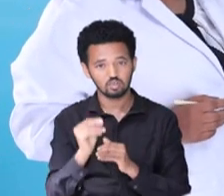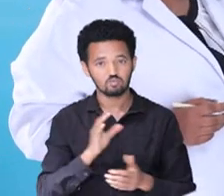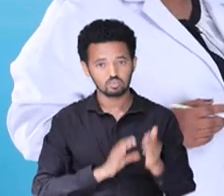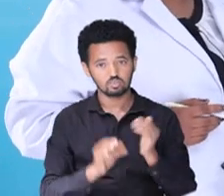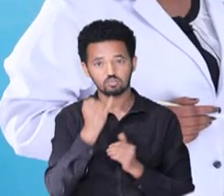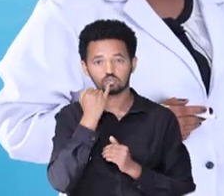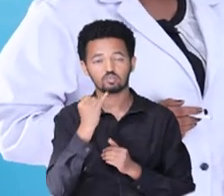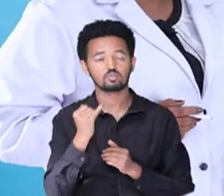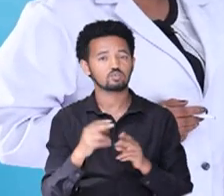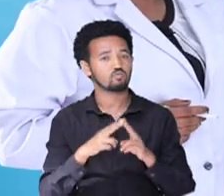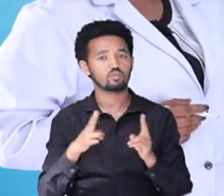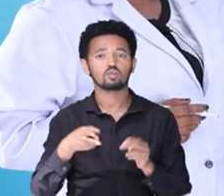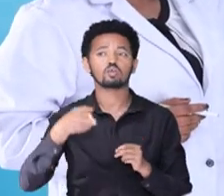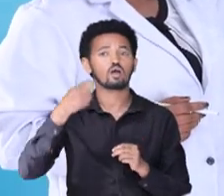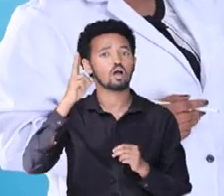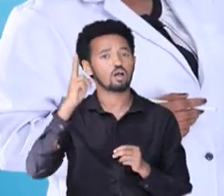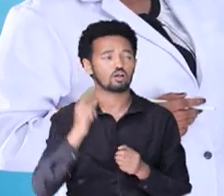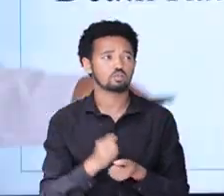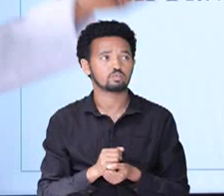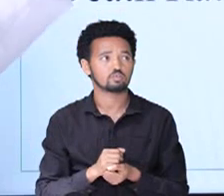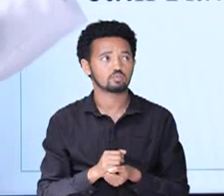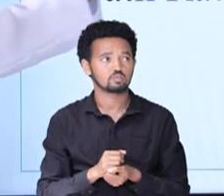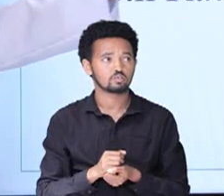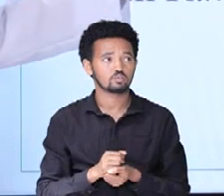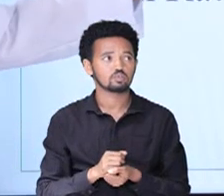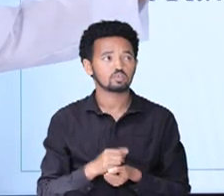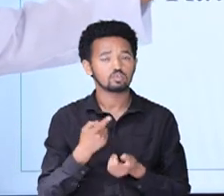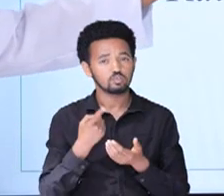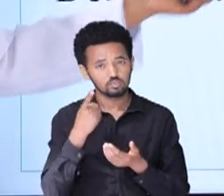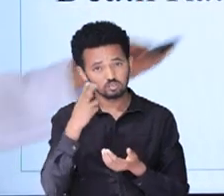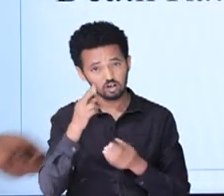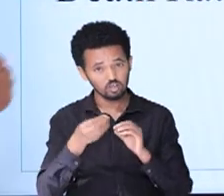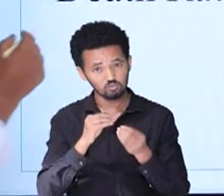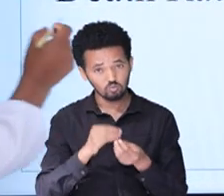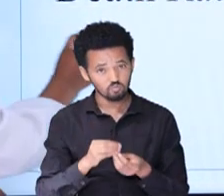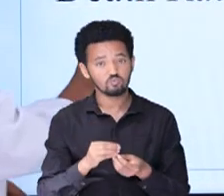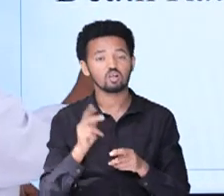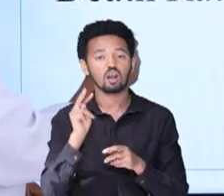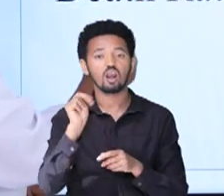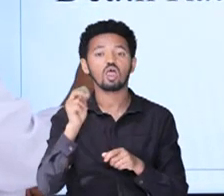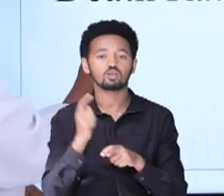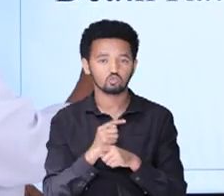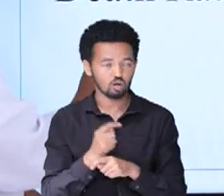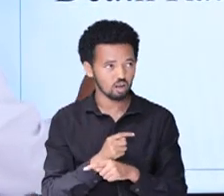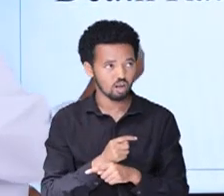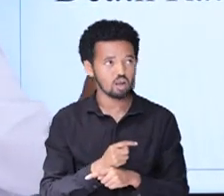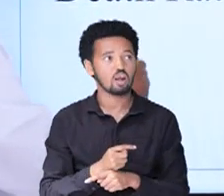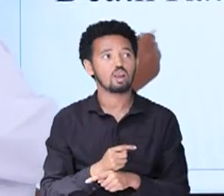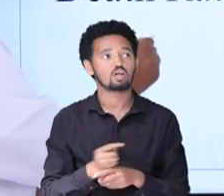fertility is very high. When we see rate of natural increase, rate of natural increase